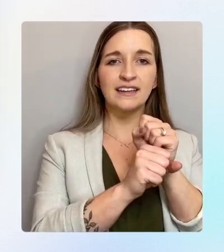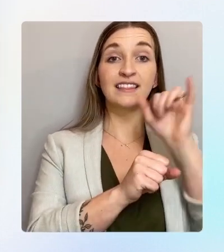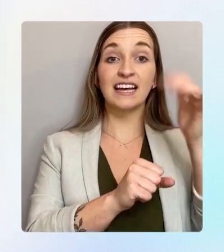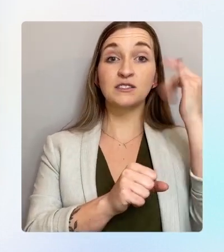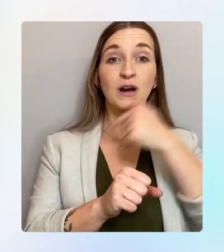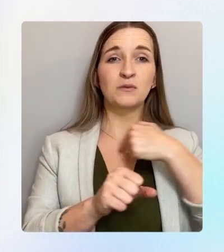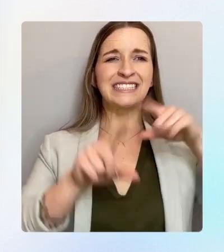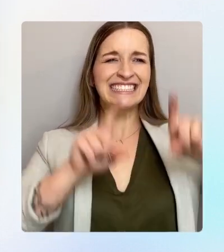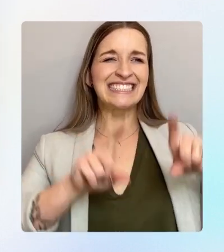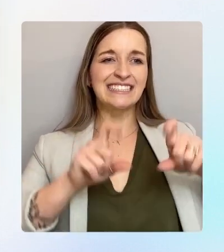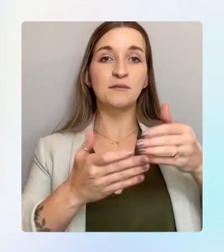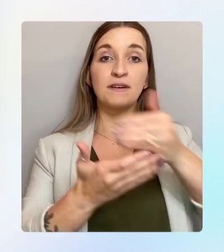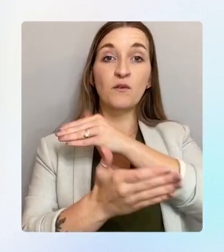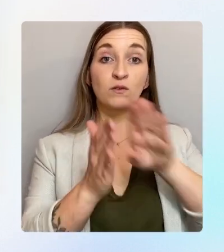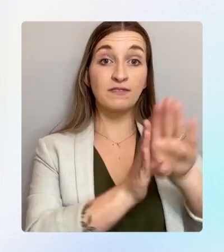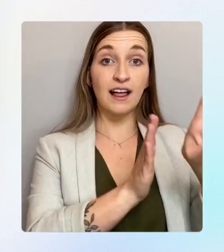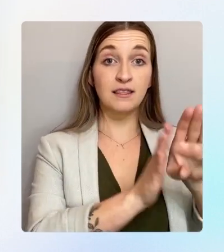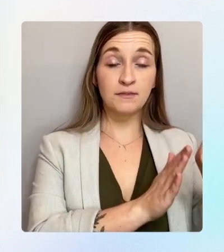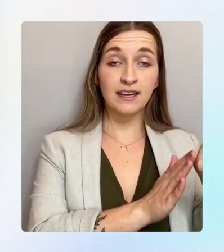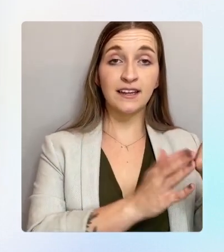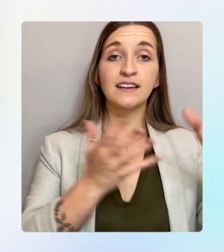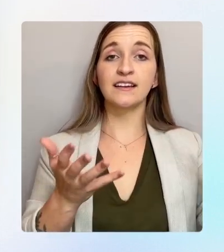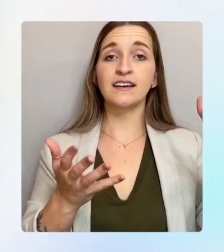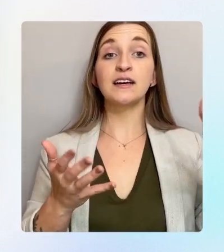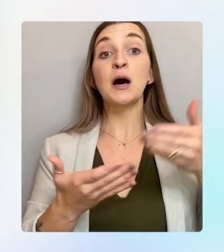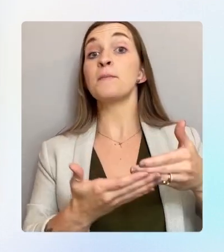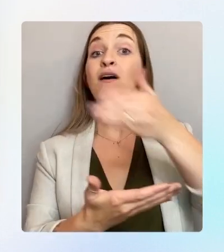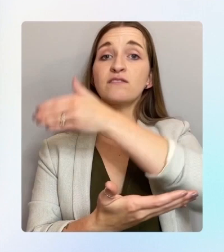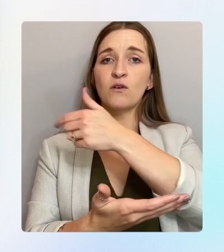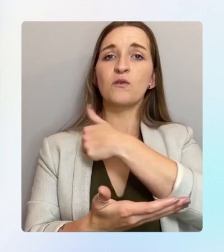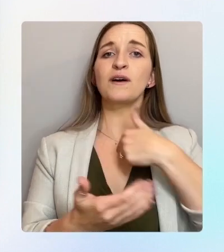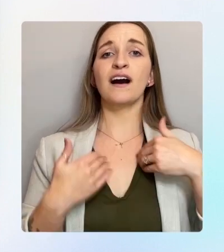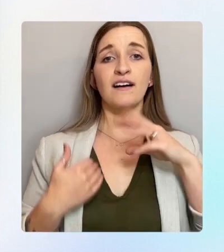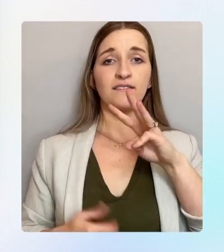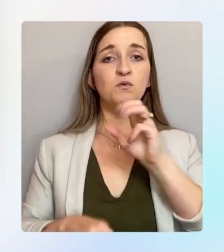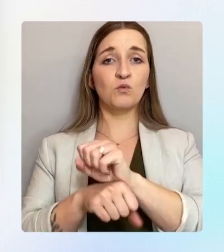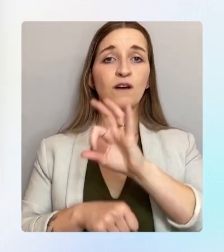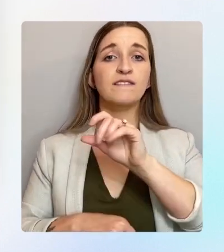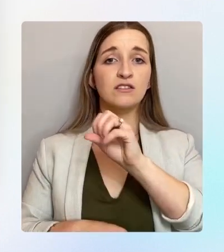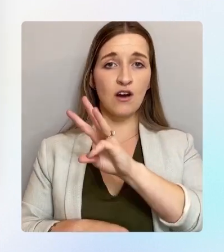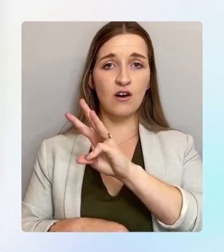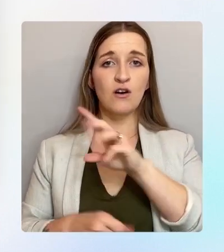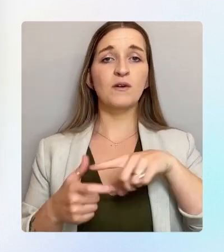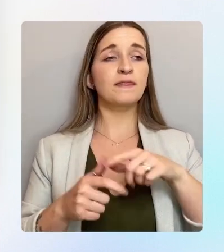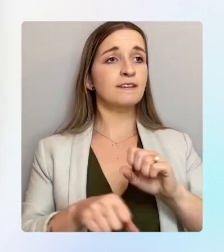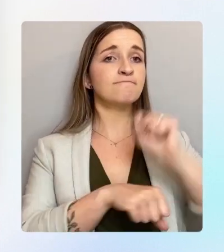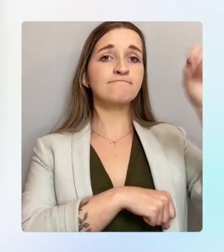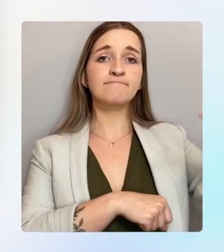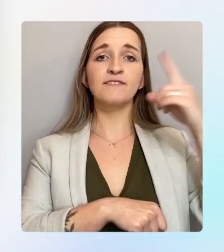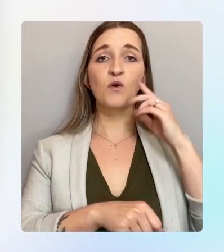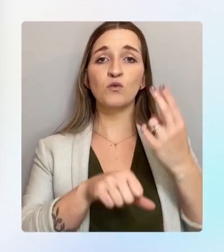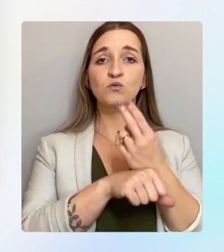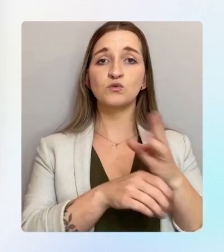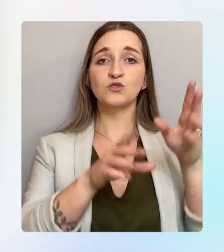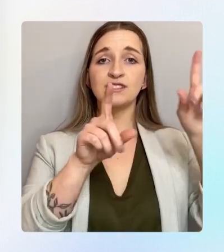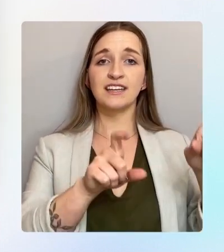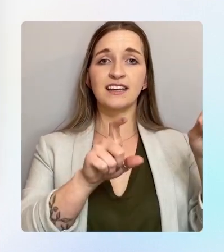work extensively before development. Previously, the workflow was to create a prototype and then send it out for user